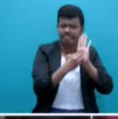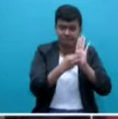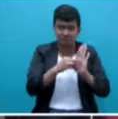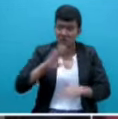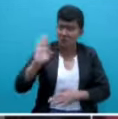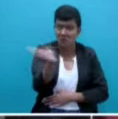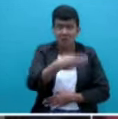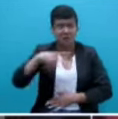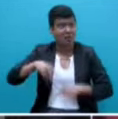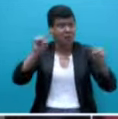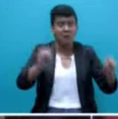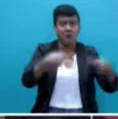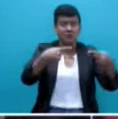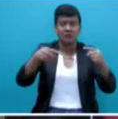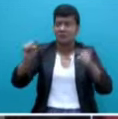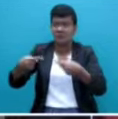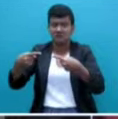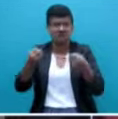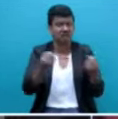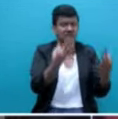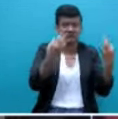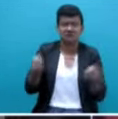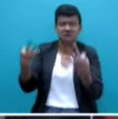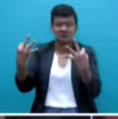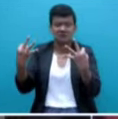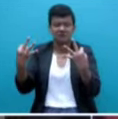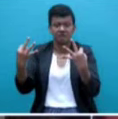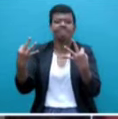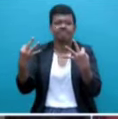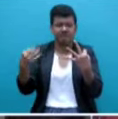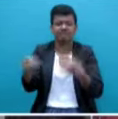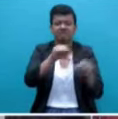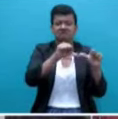As no member opposes, the motion is agreed to unanimously.